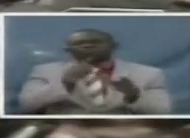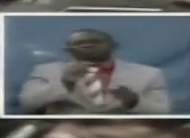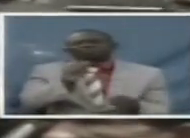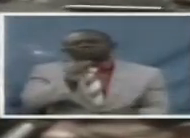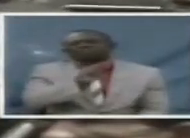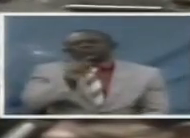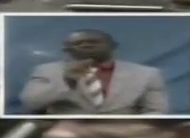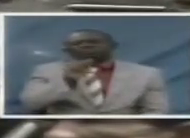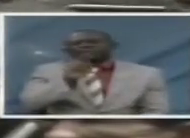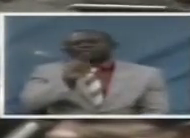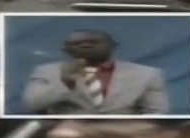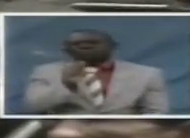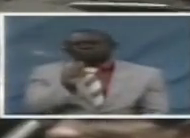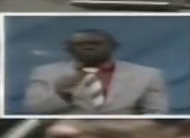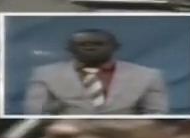Tazara.